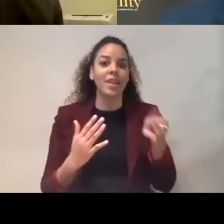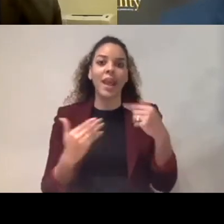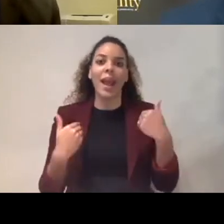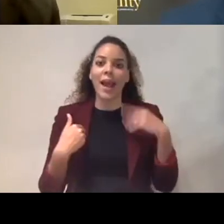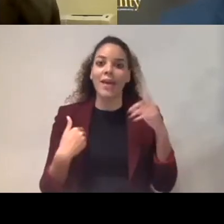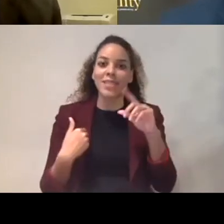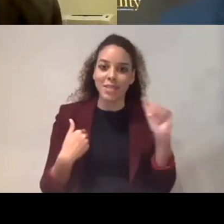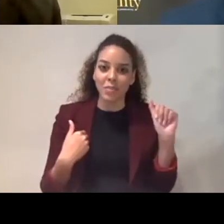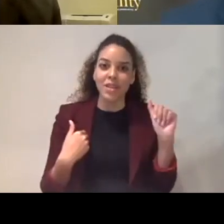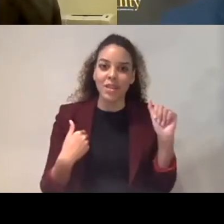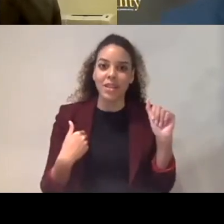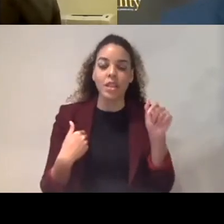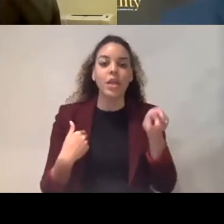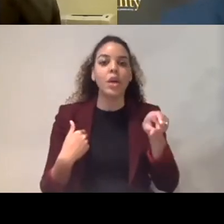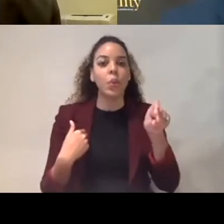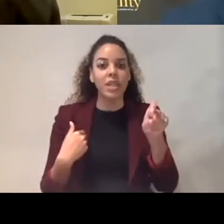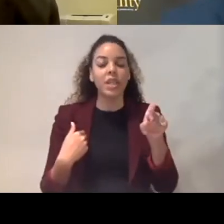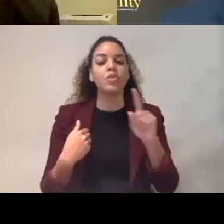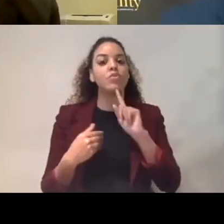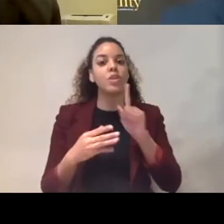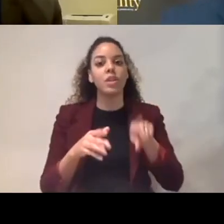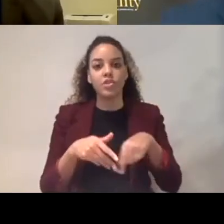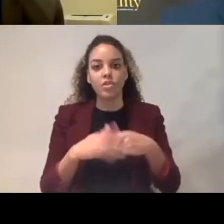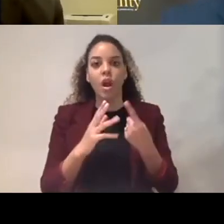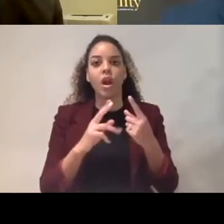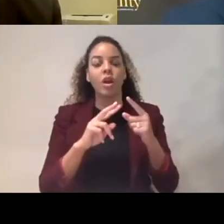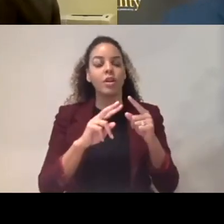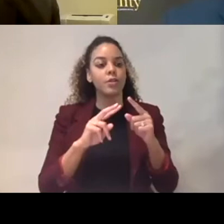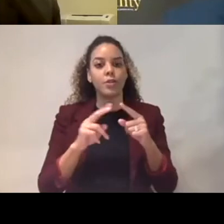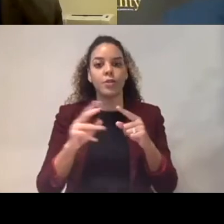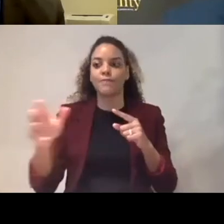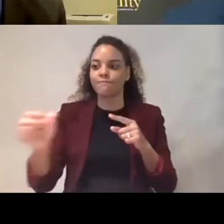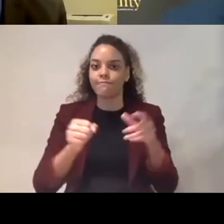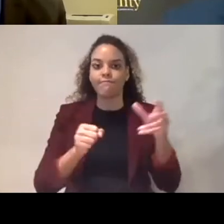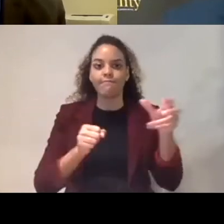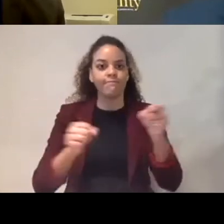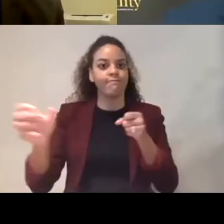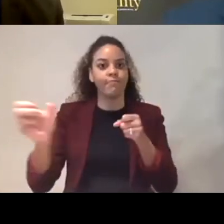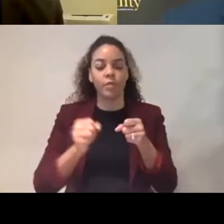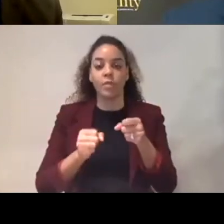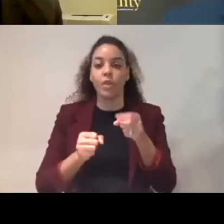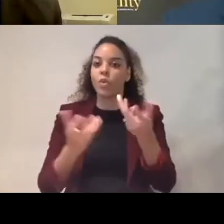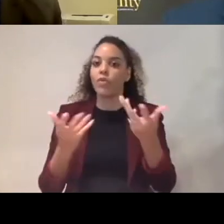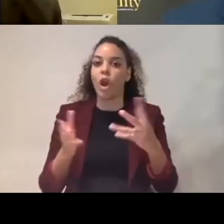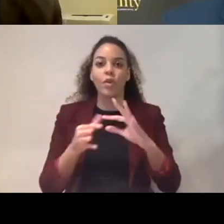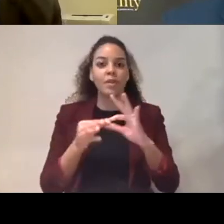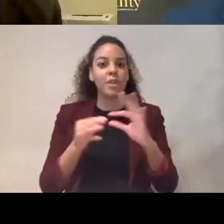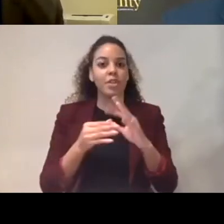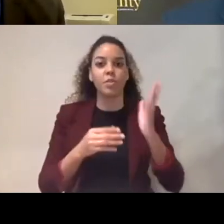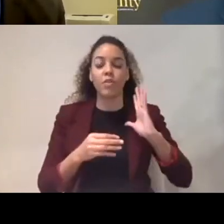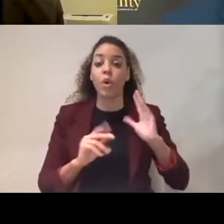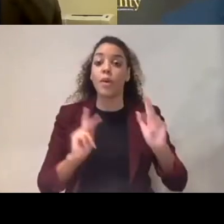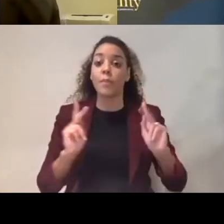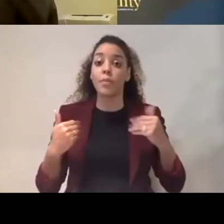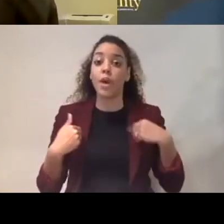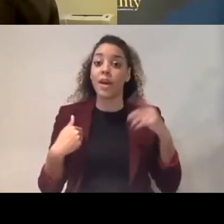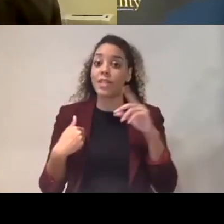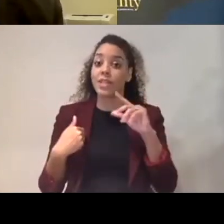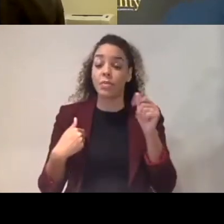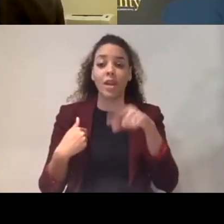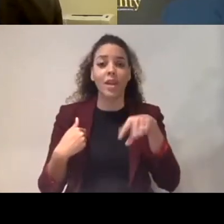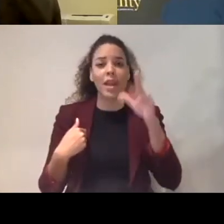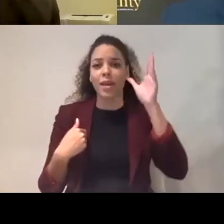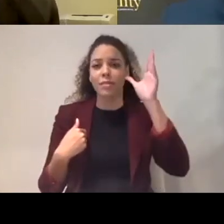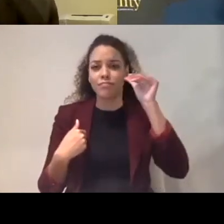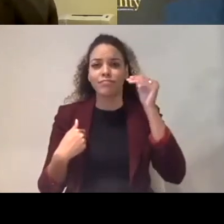tapping into that resource. And as you mentioned before, there's a great resiliency in individuals with disabilities who, as you can see based on these numbers,